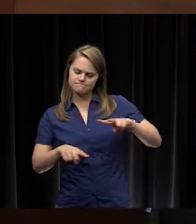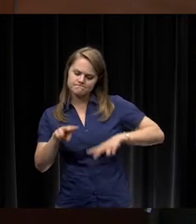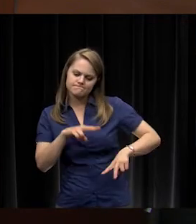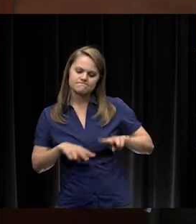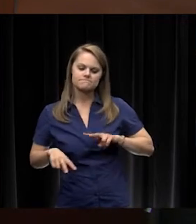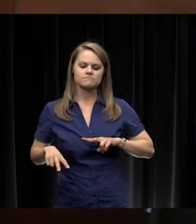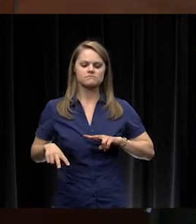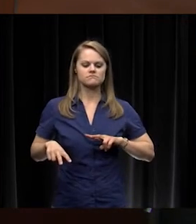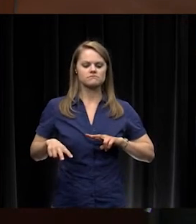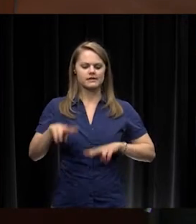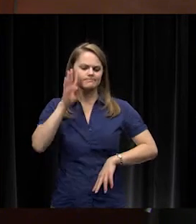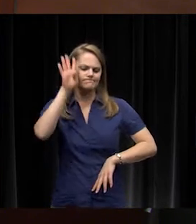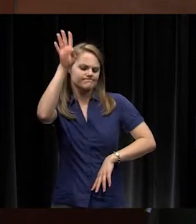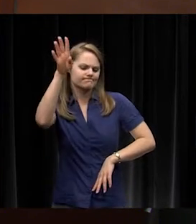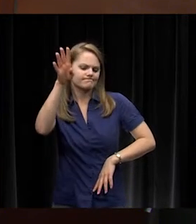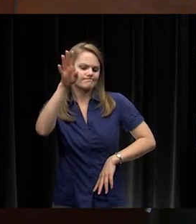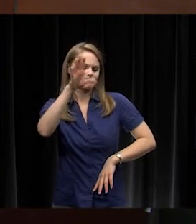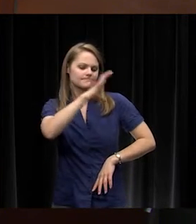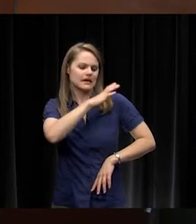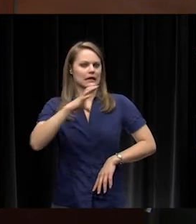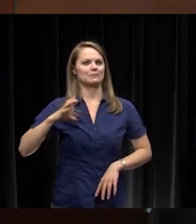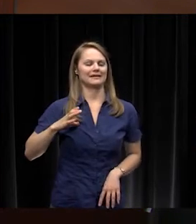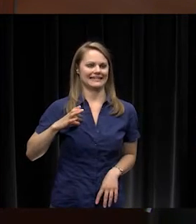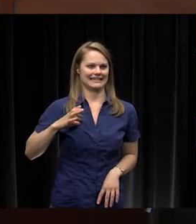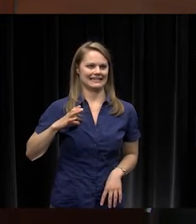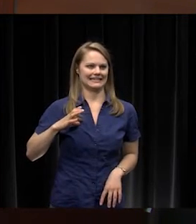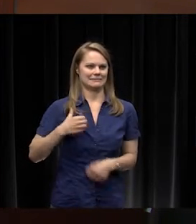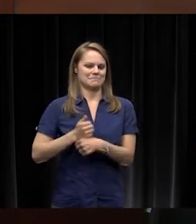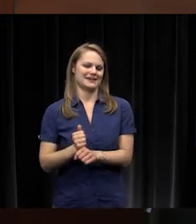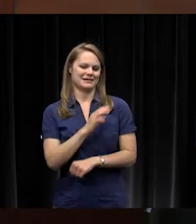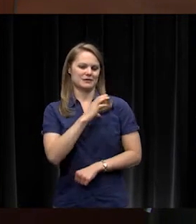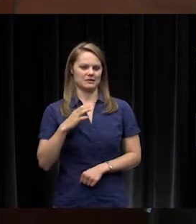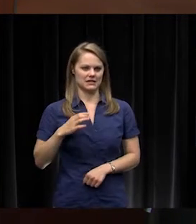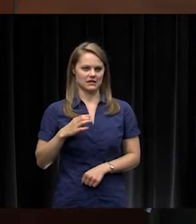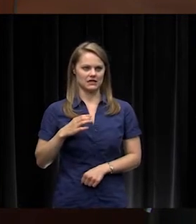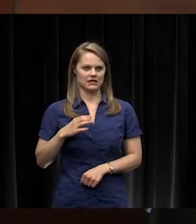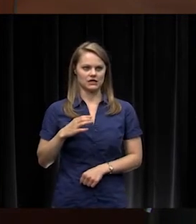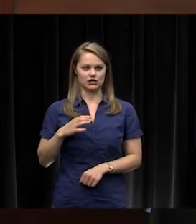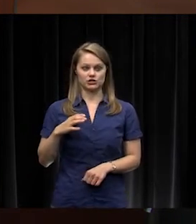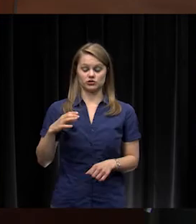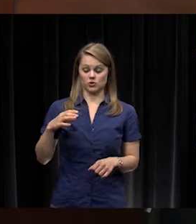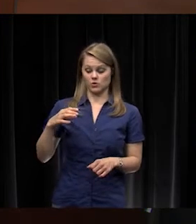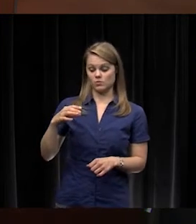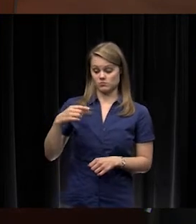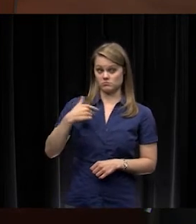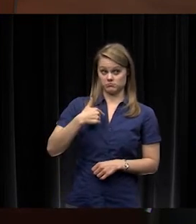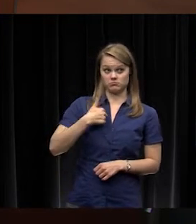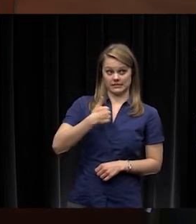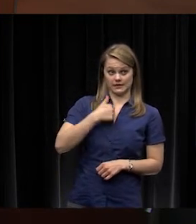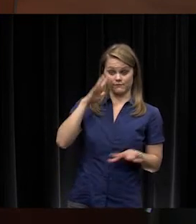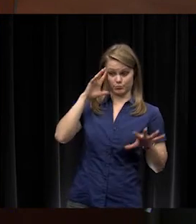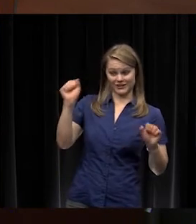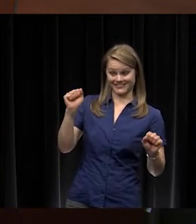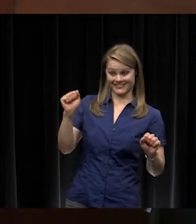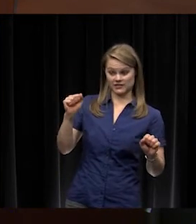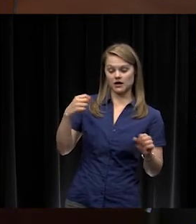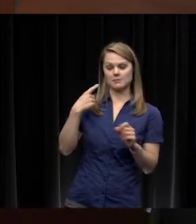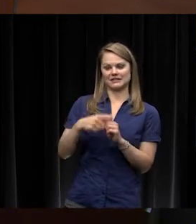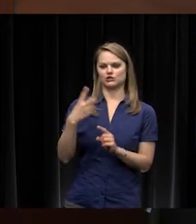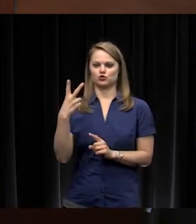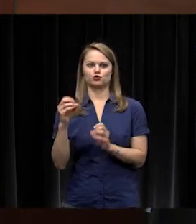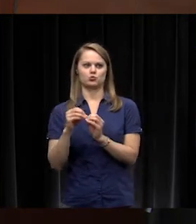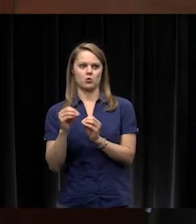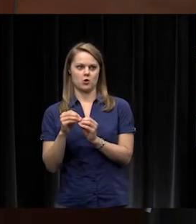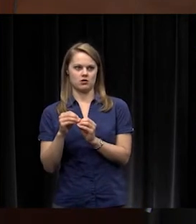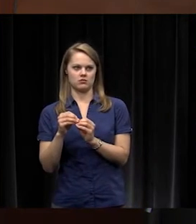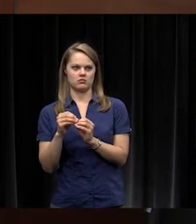and come up with a committee. And as president of the board, I would look at myself, and we need two other individuals, and so I'd look to board members